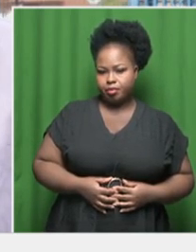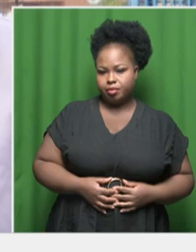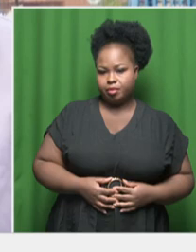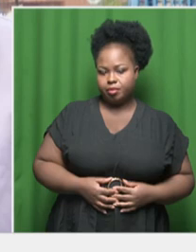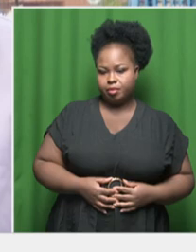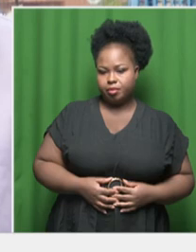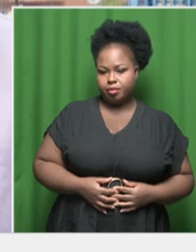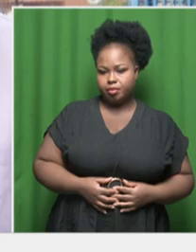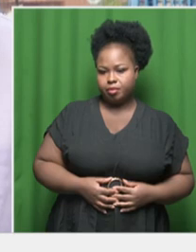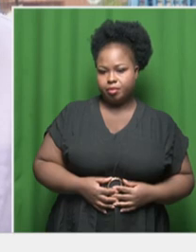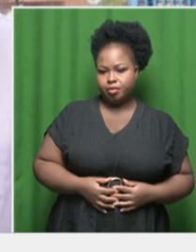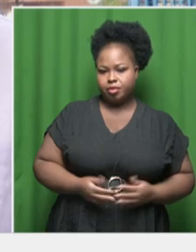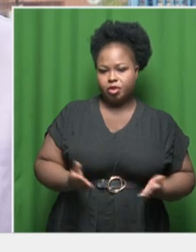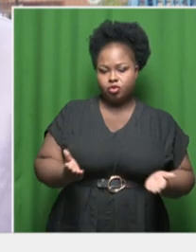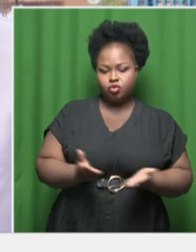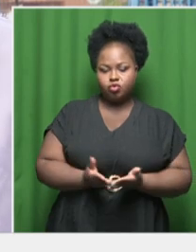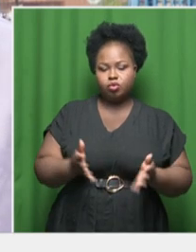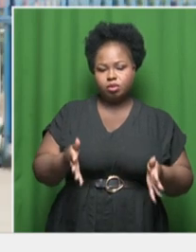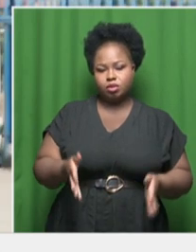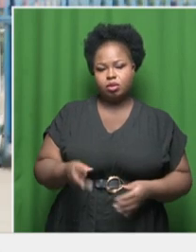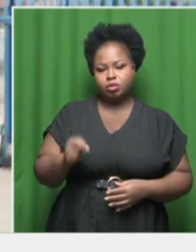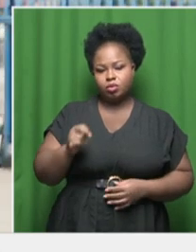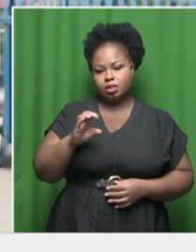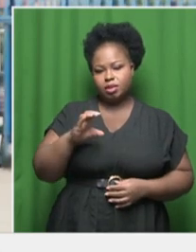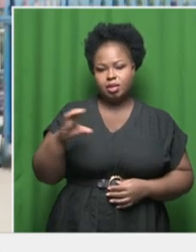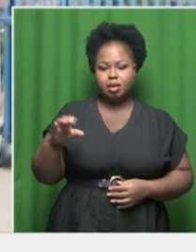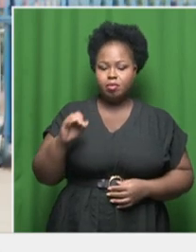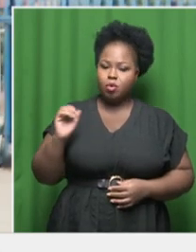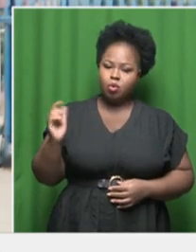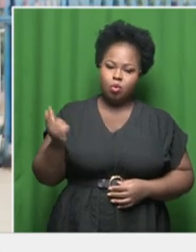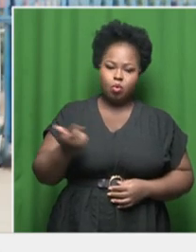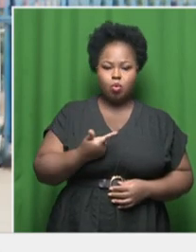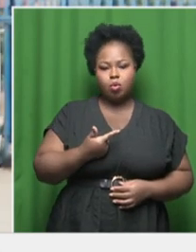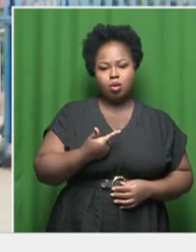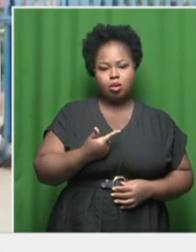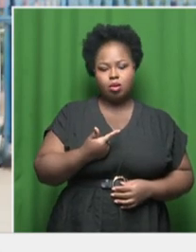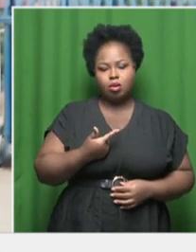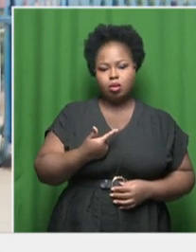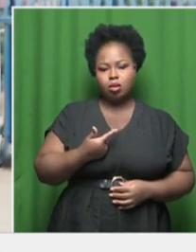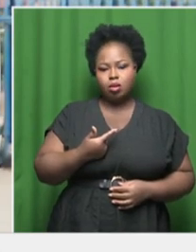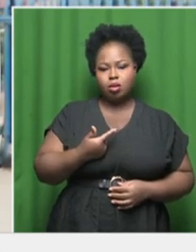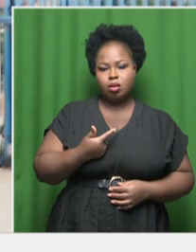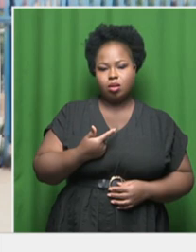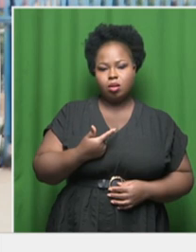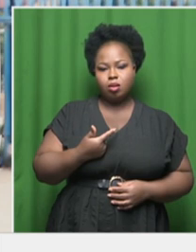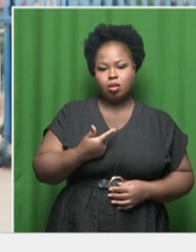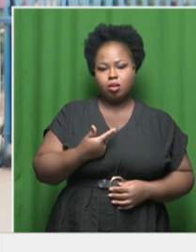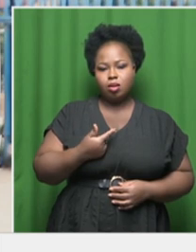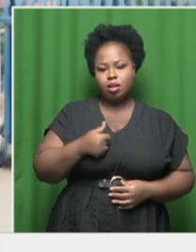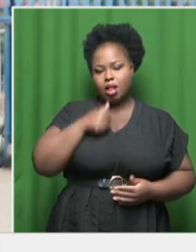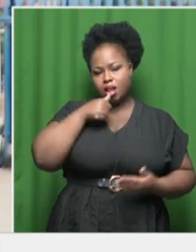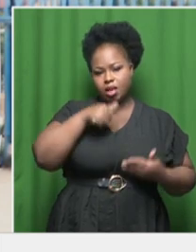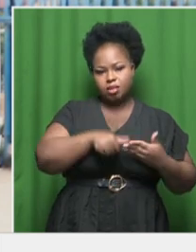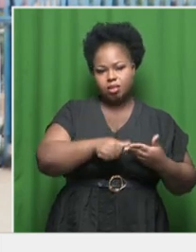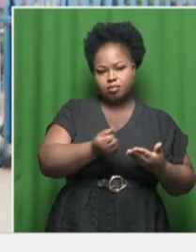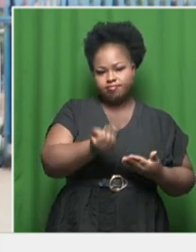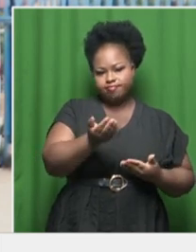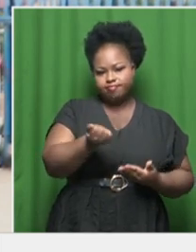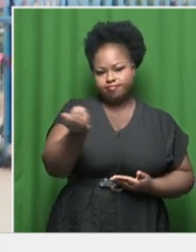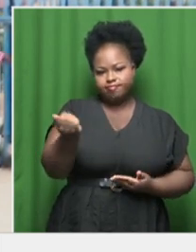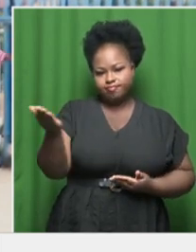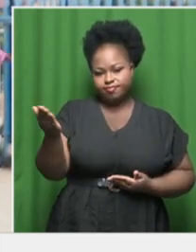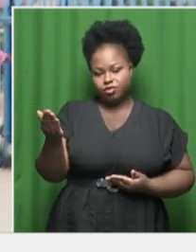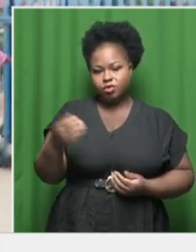Well, the schools here in the Northern Cape, all of them have actually sent out parental consent forms